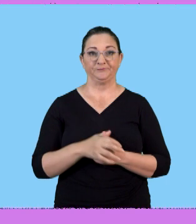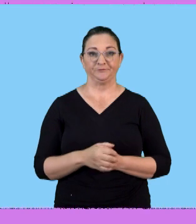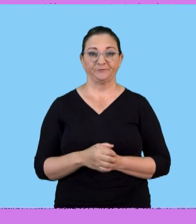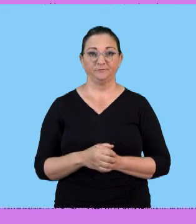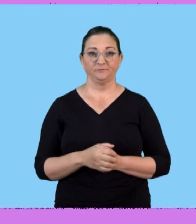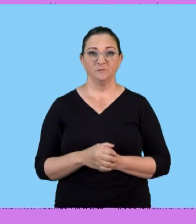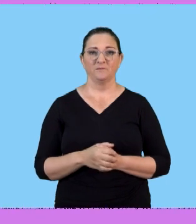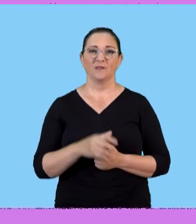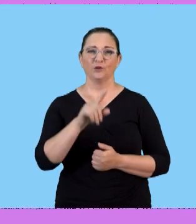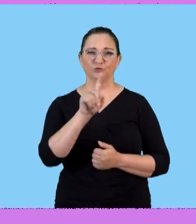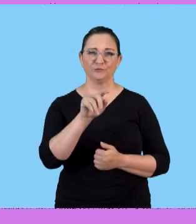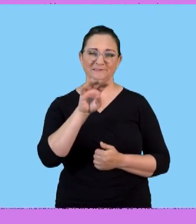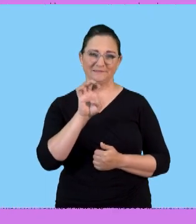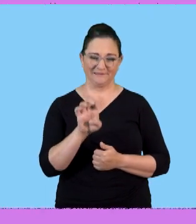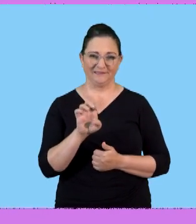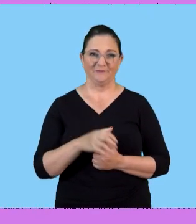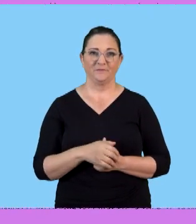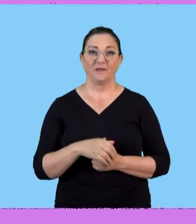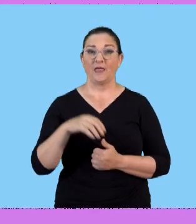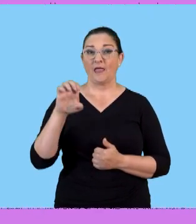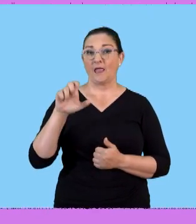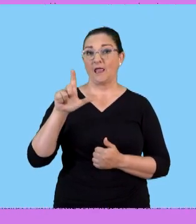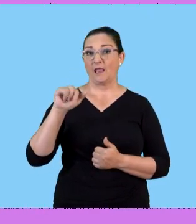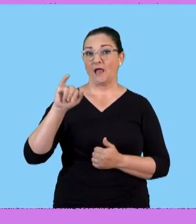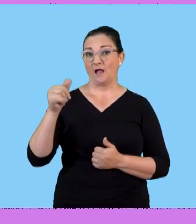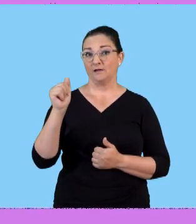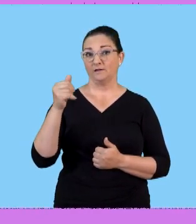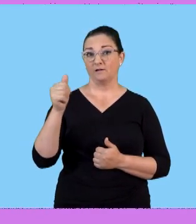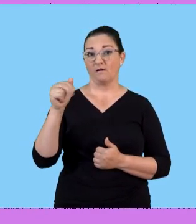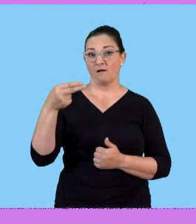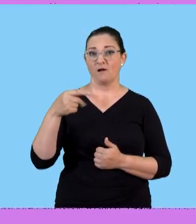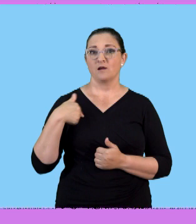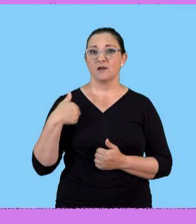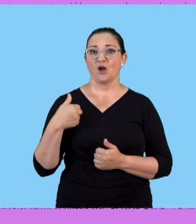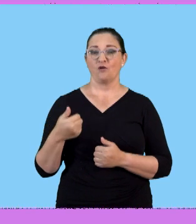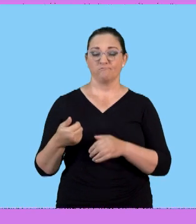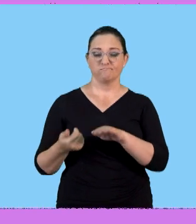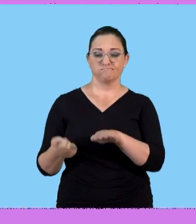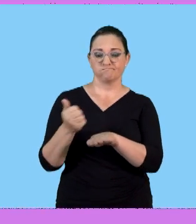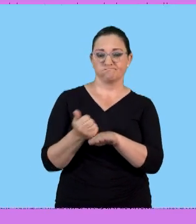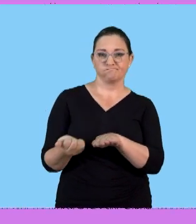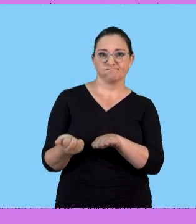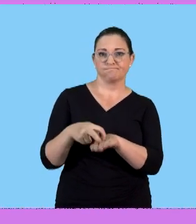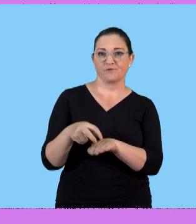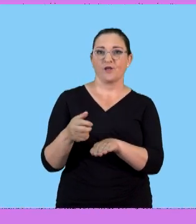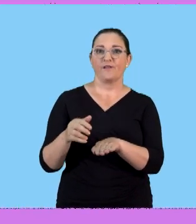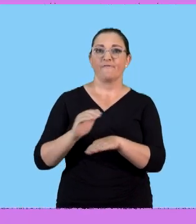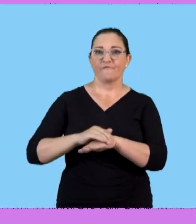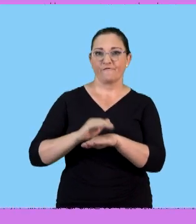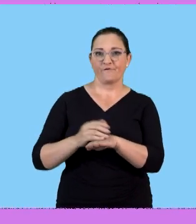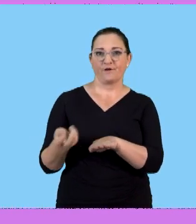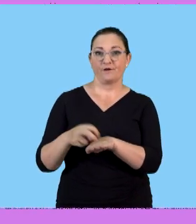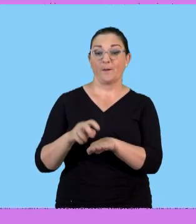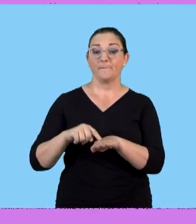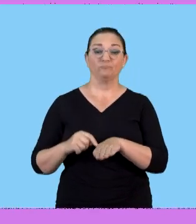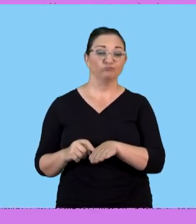E. Question number E. Elijah is picking up a friend, right, in his London and dropping him